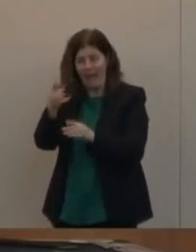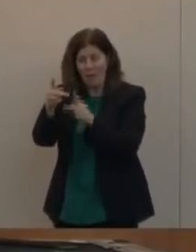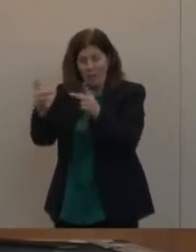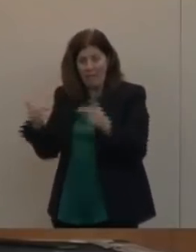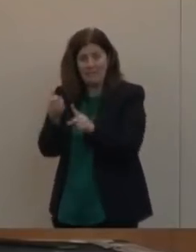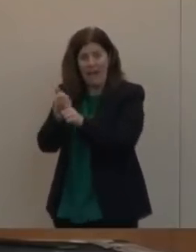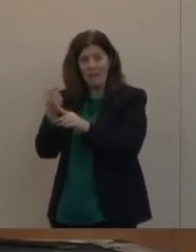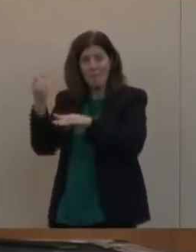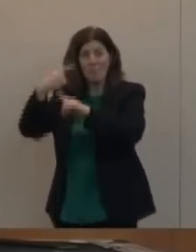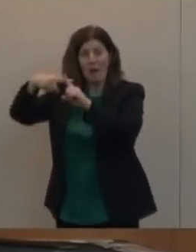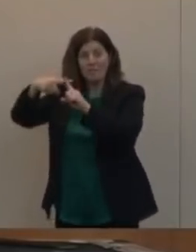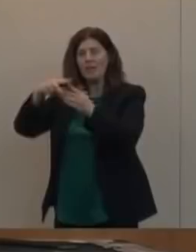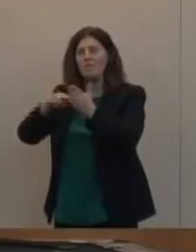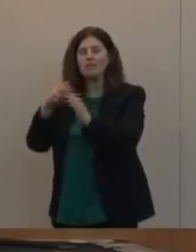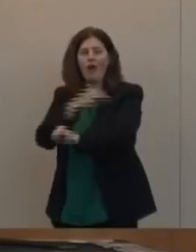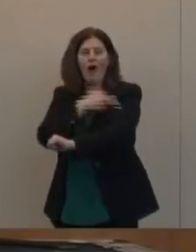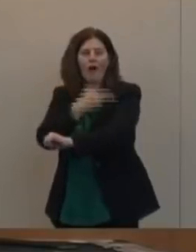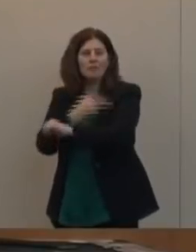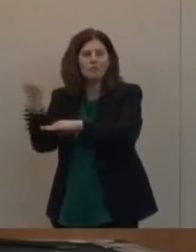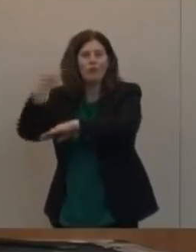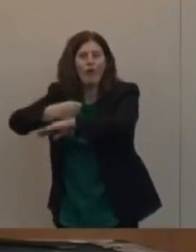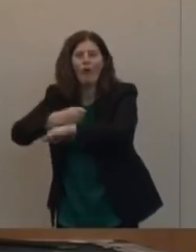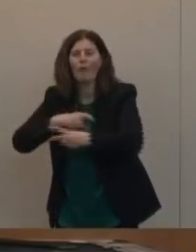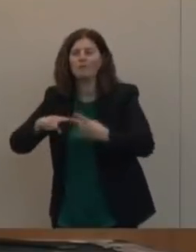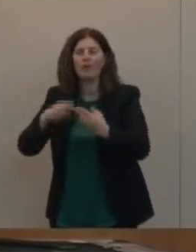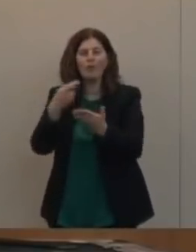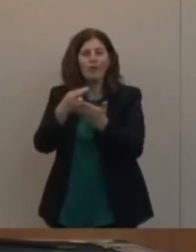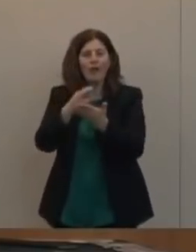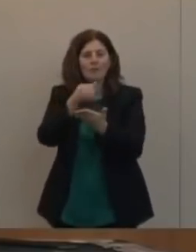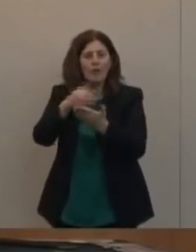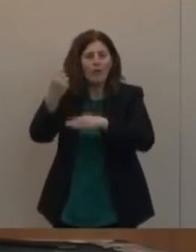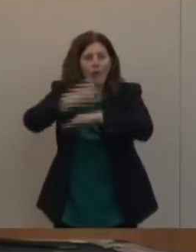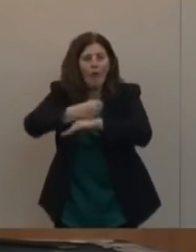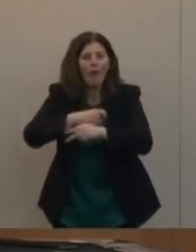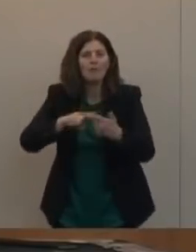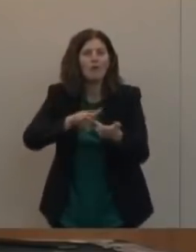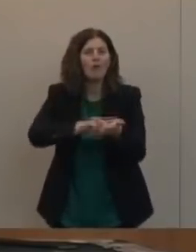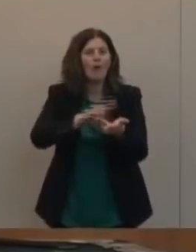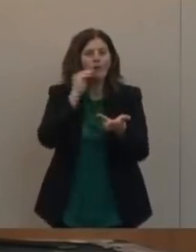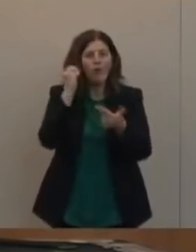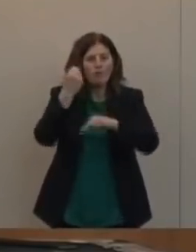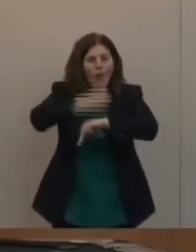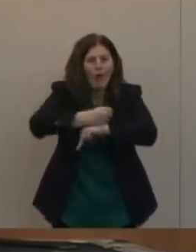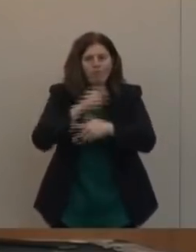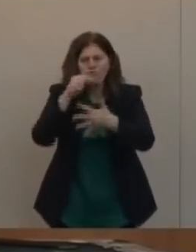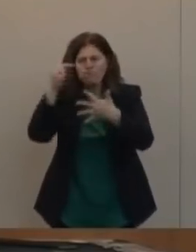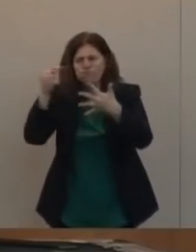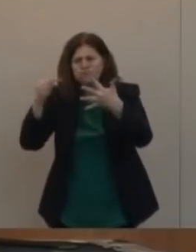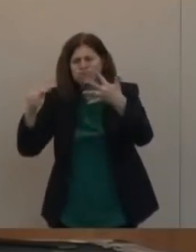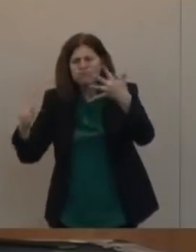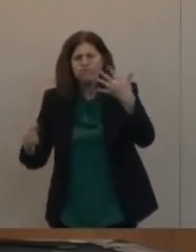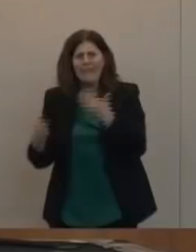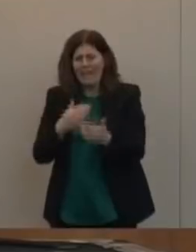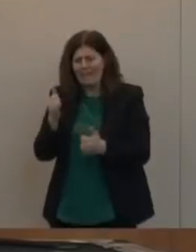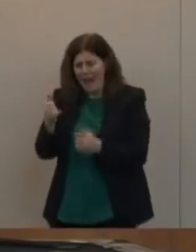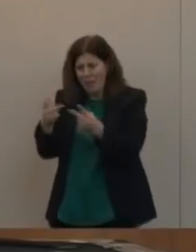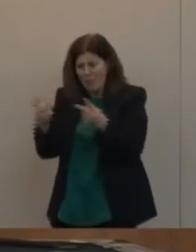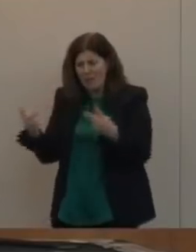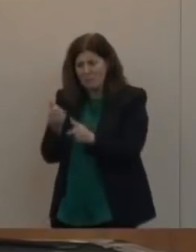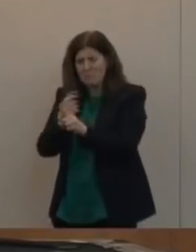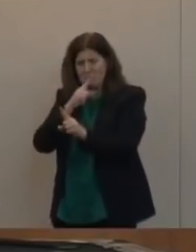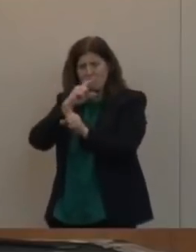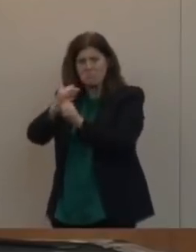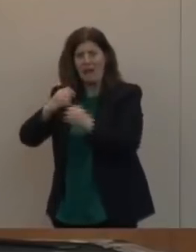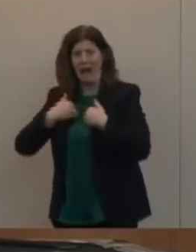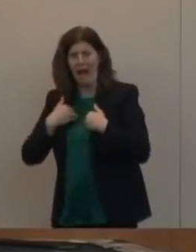COVID-19, you'd be closing hospitals, rehab centers, nursing homes, and any number of